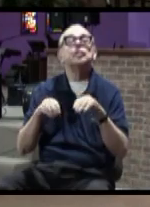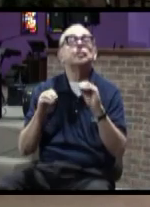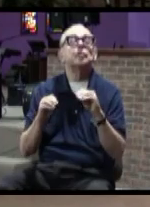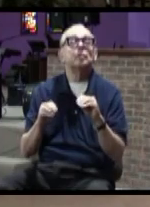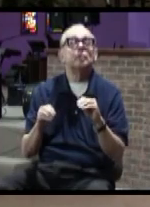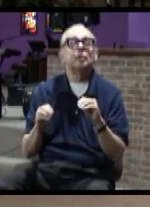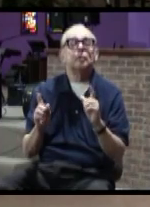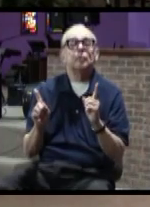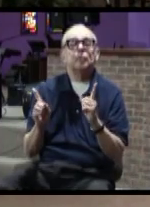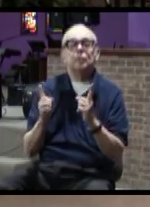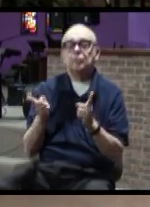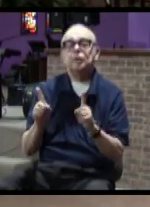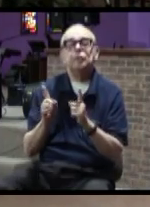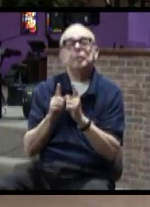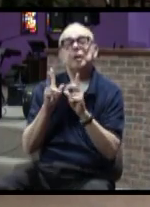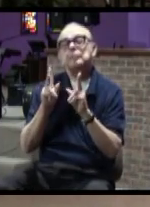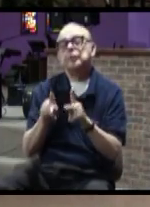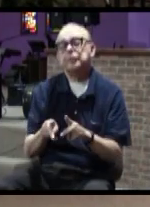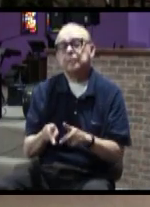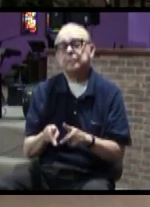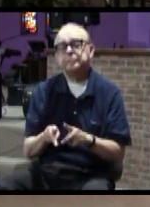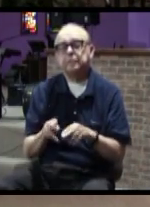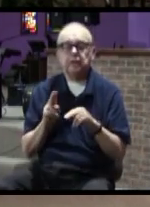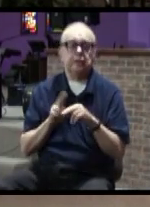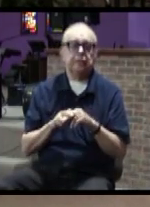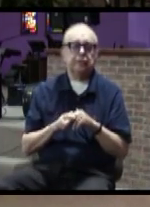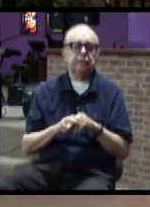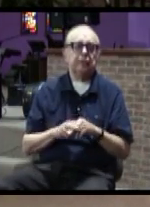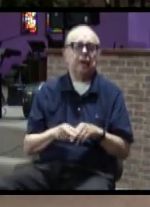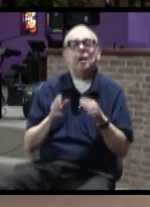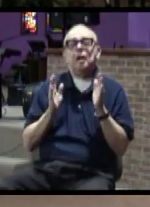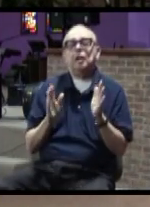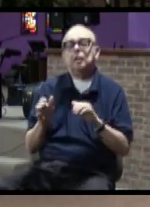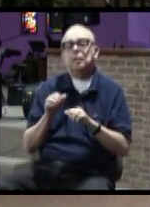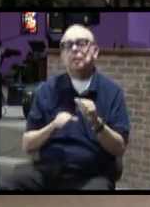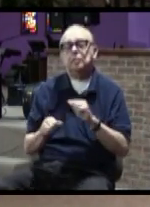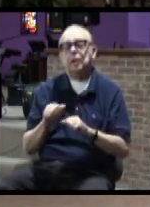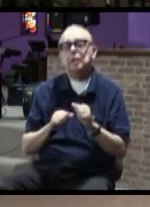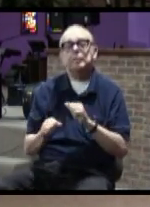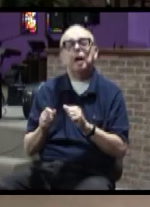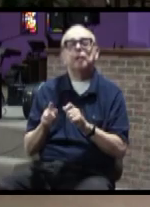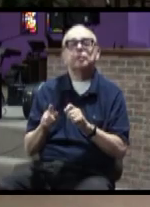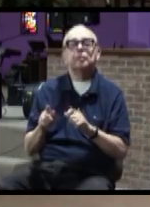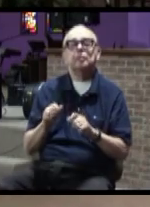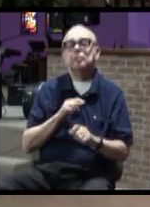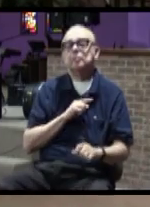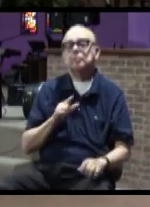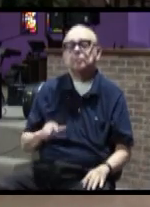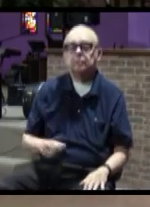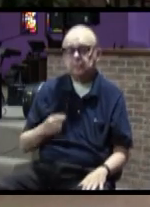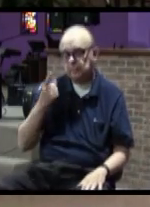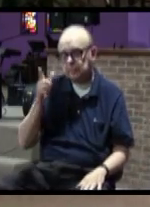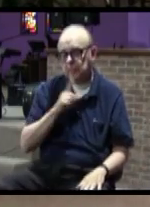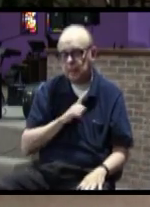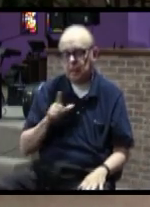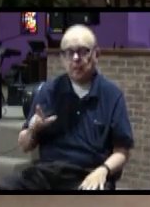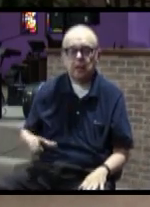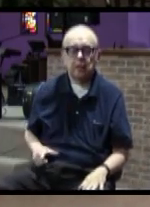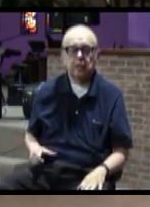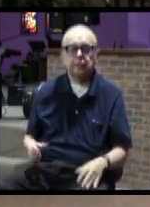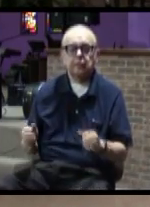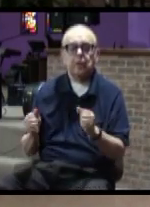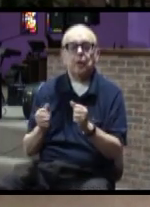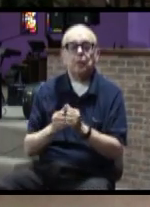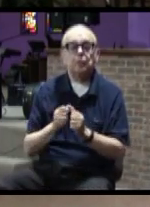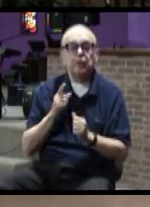It is in the store when you meet someone and you're sitting there and you're talking together about the Lord. Do you understand that the Lord